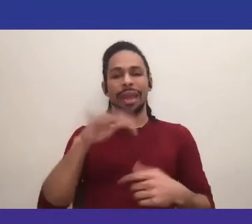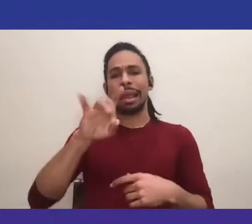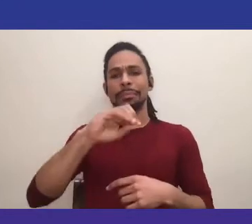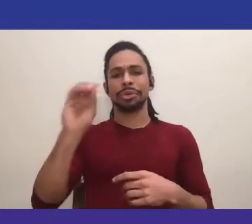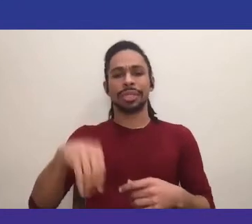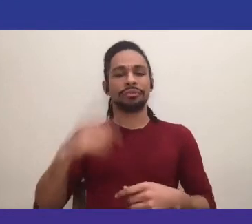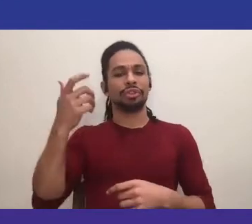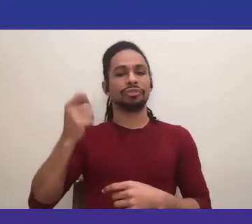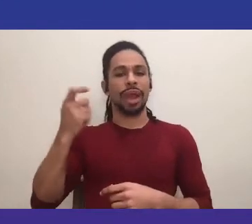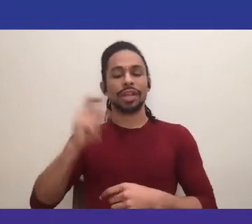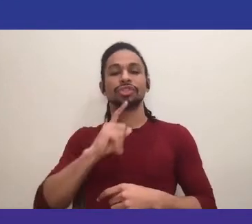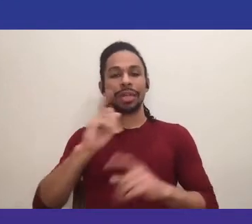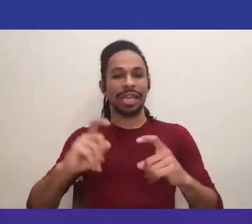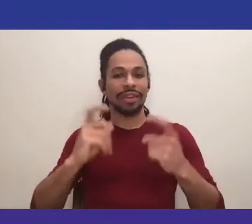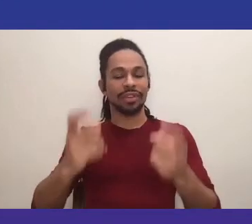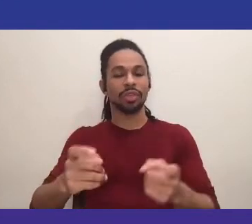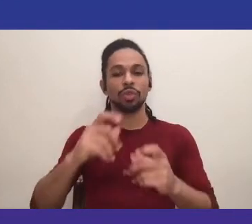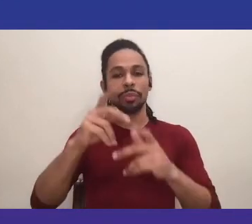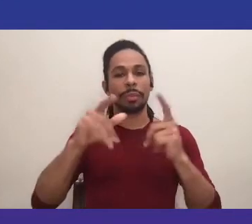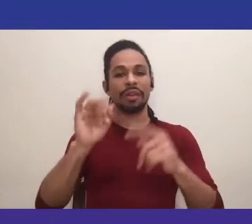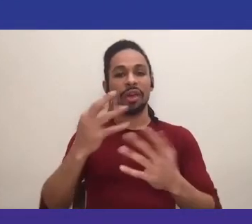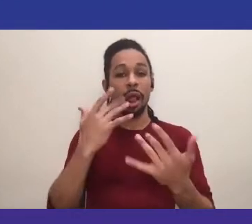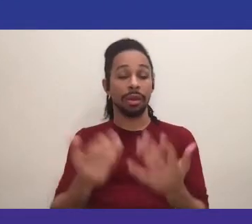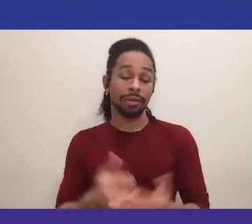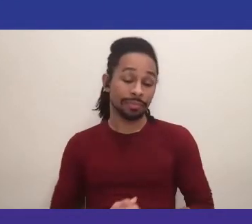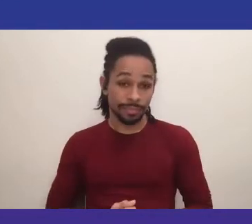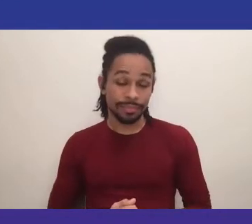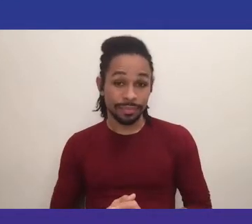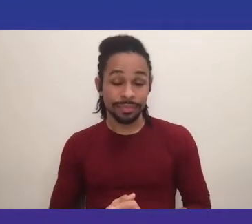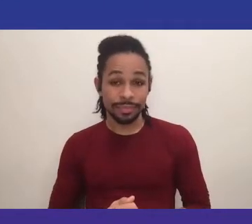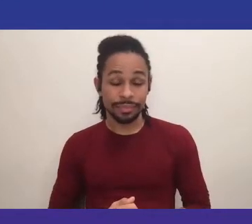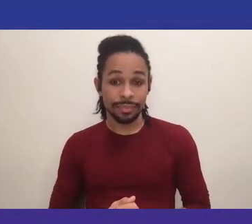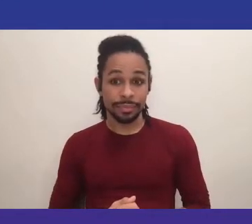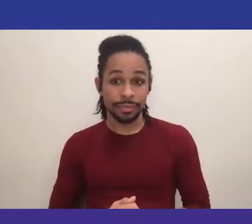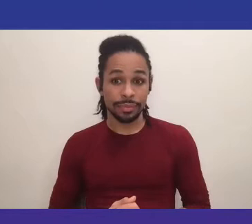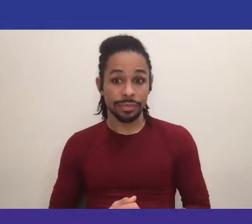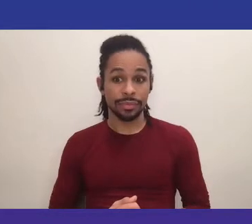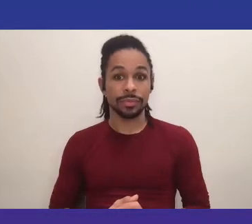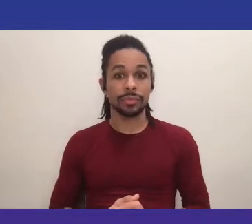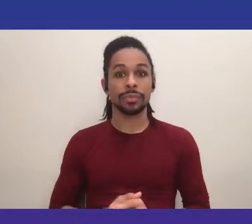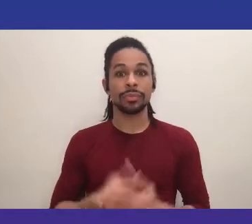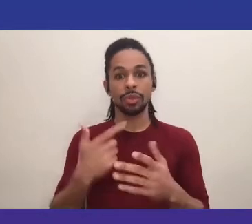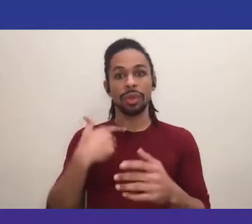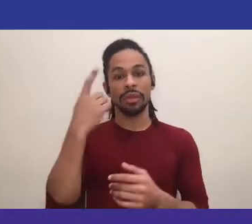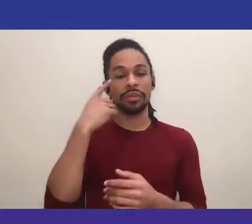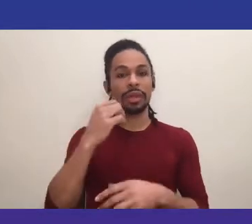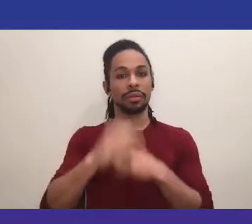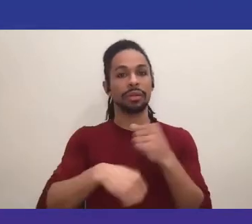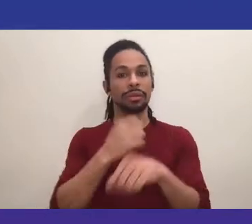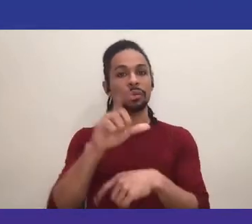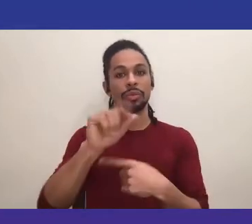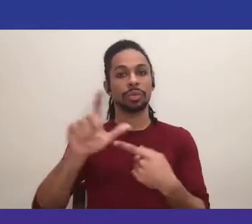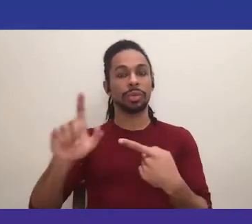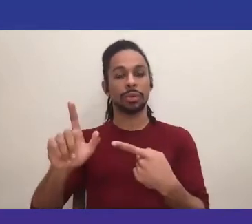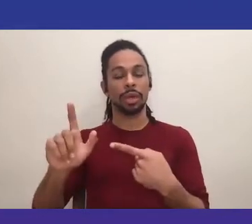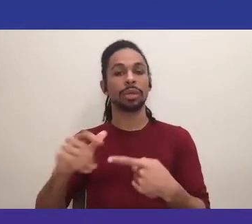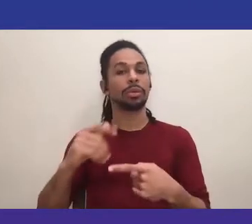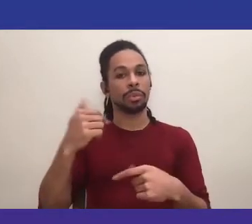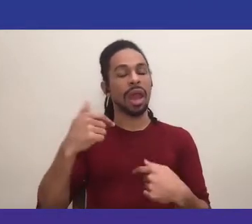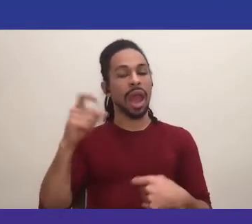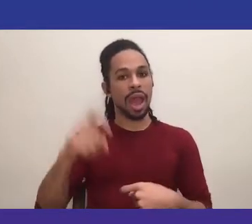to people of color, right? So I think in 2021, we have to actively understand